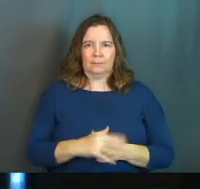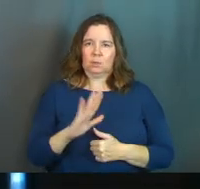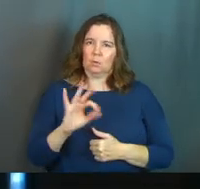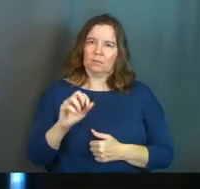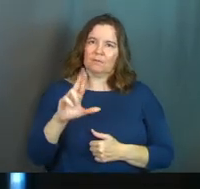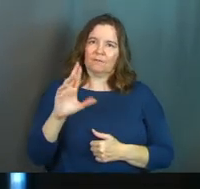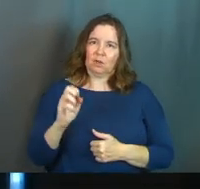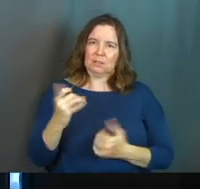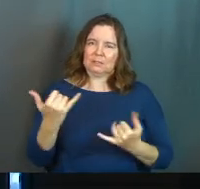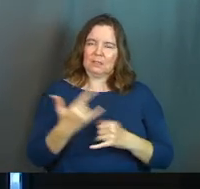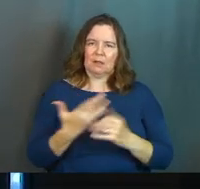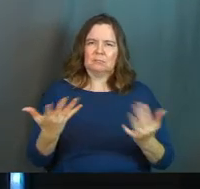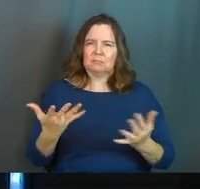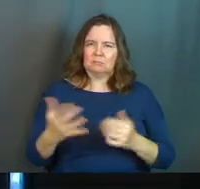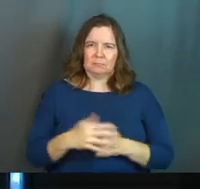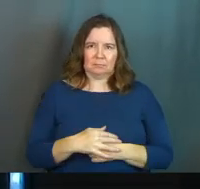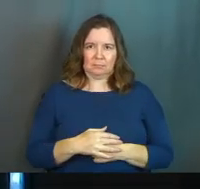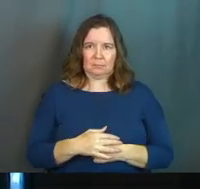What's your furnace?